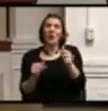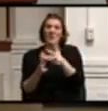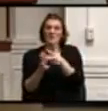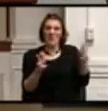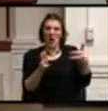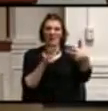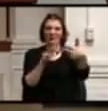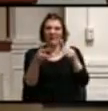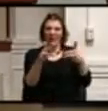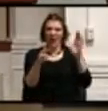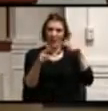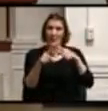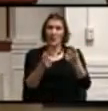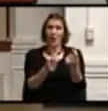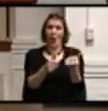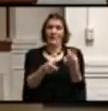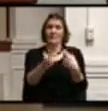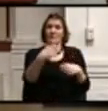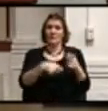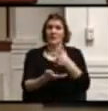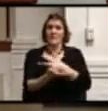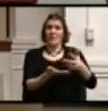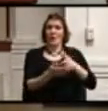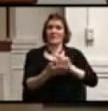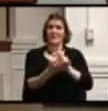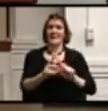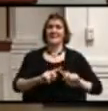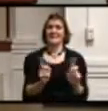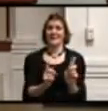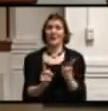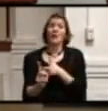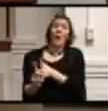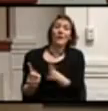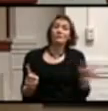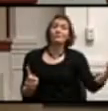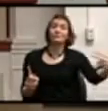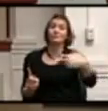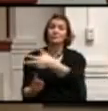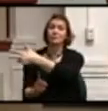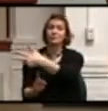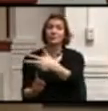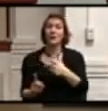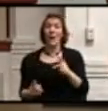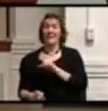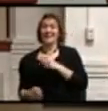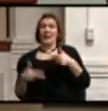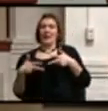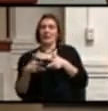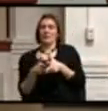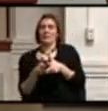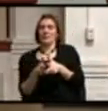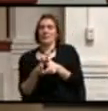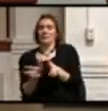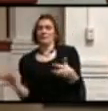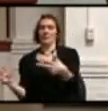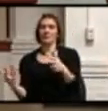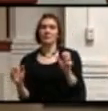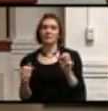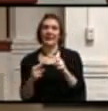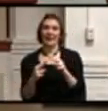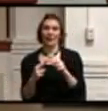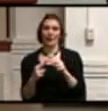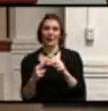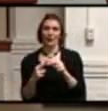vehicles, potentially either there or coming in this direction, and create site circulation that